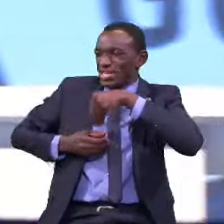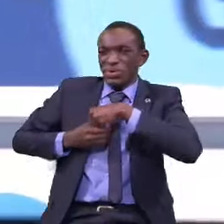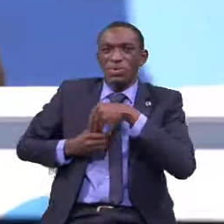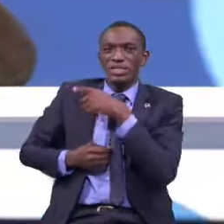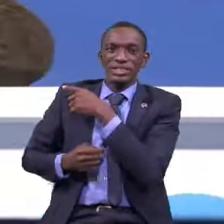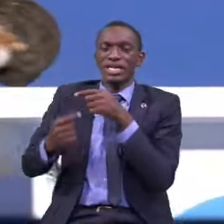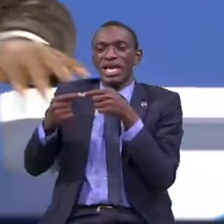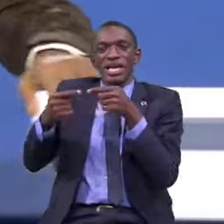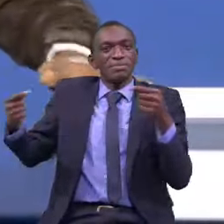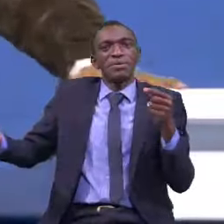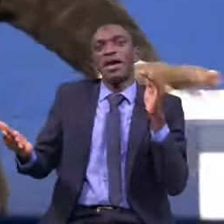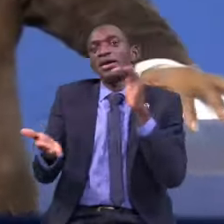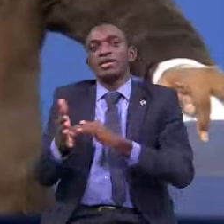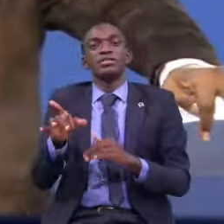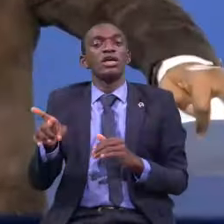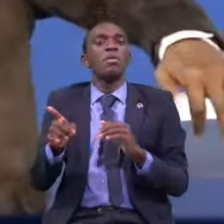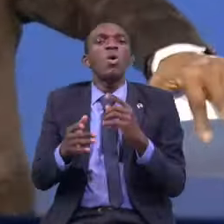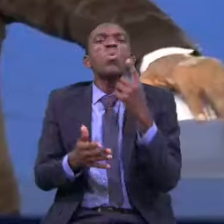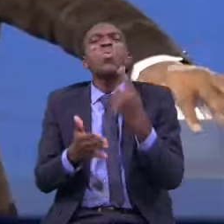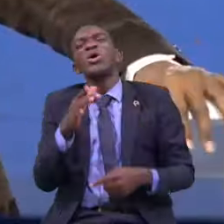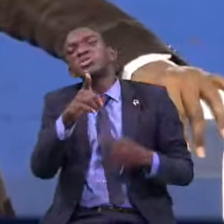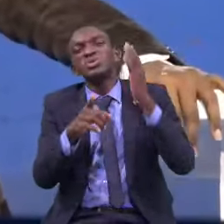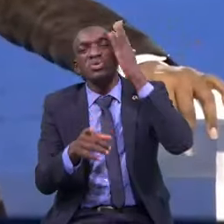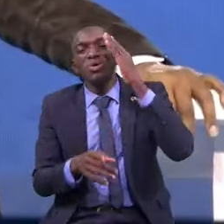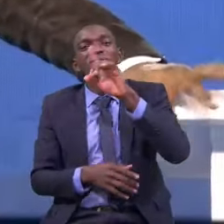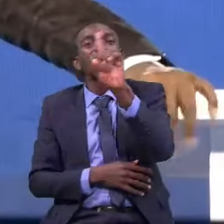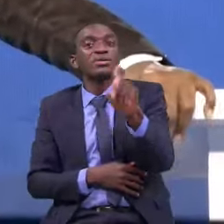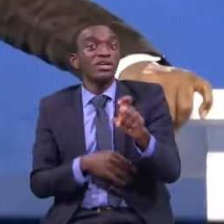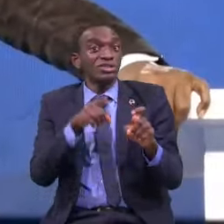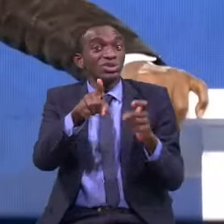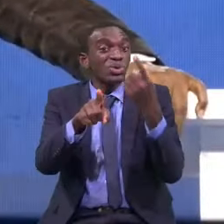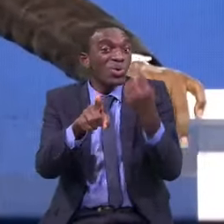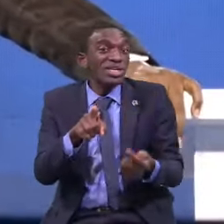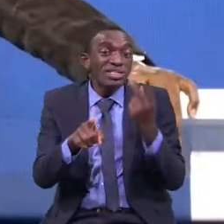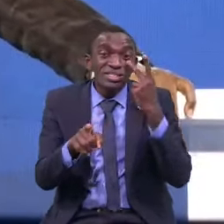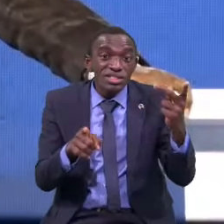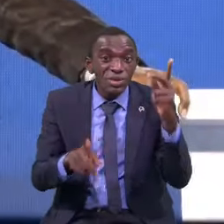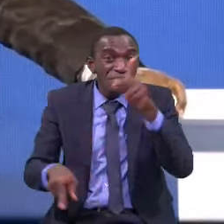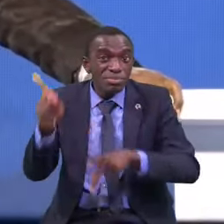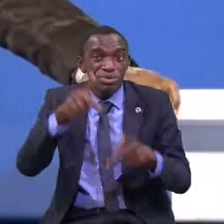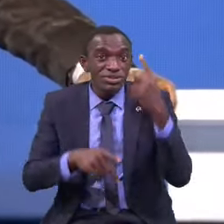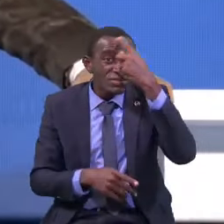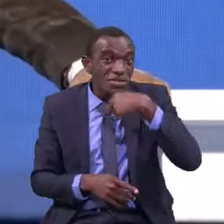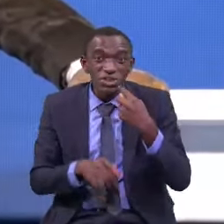What do you know? You only see the faces of people. You don't know their heart. You don't know